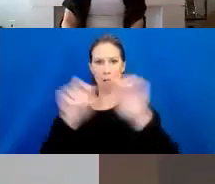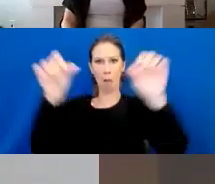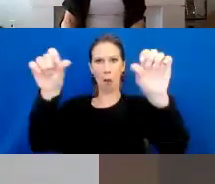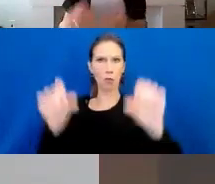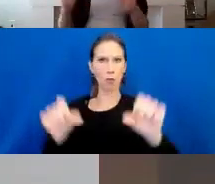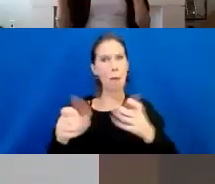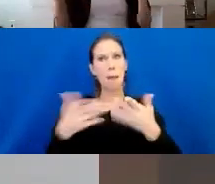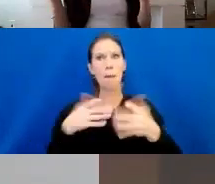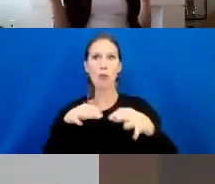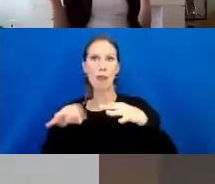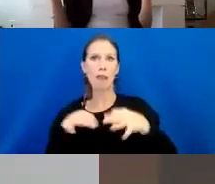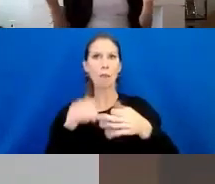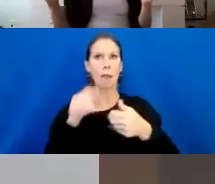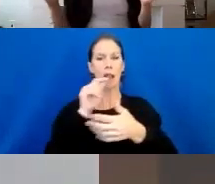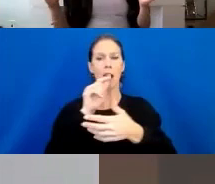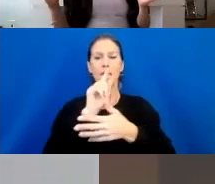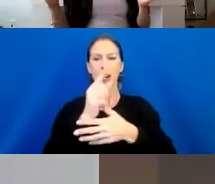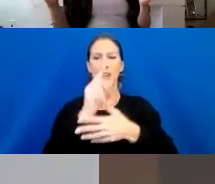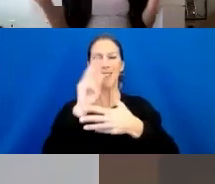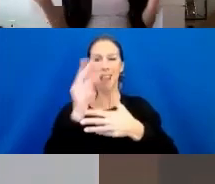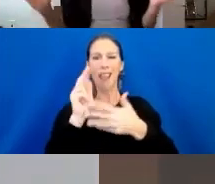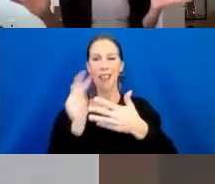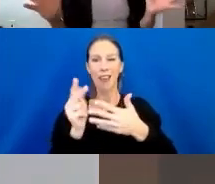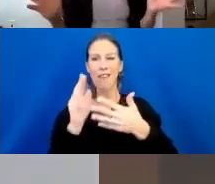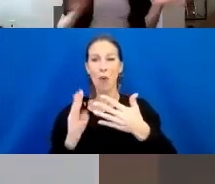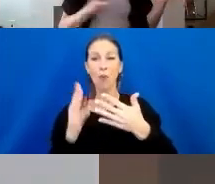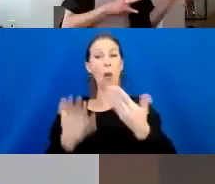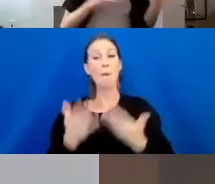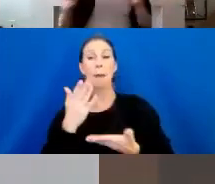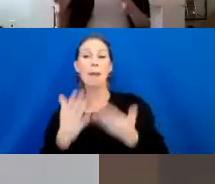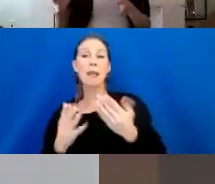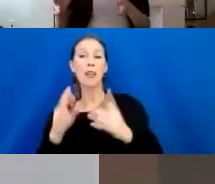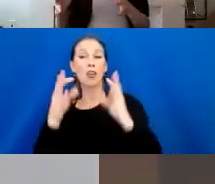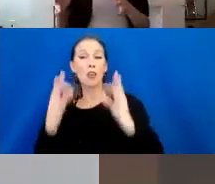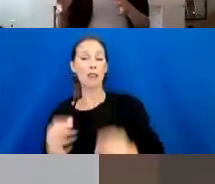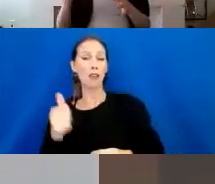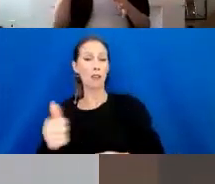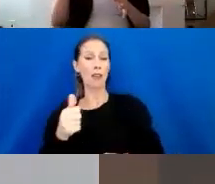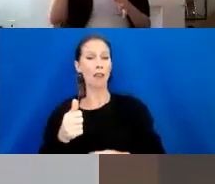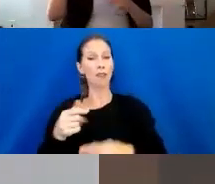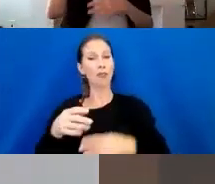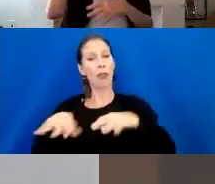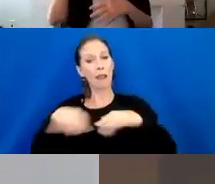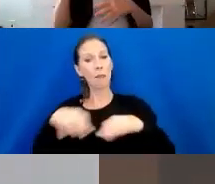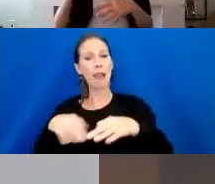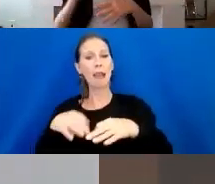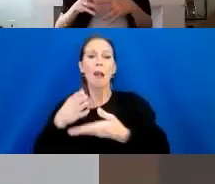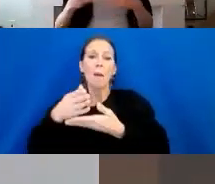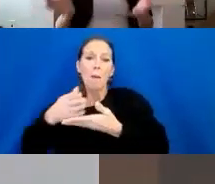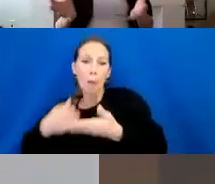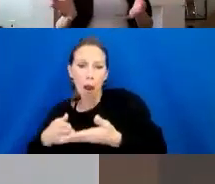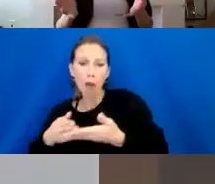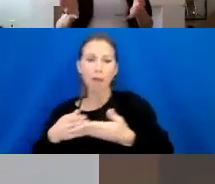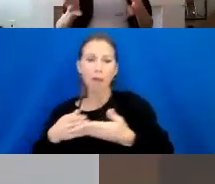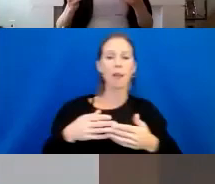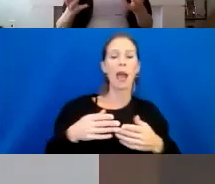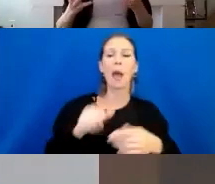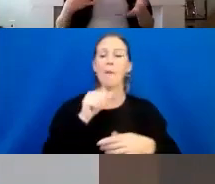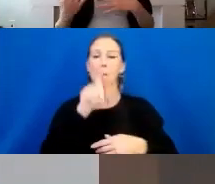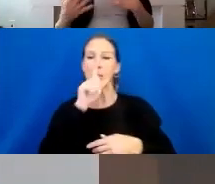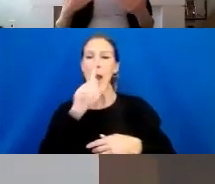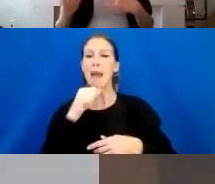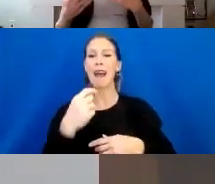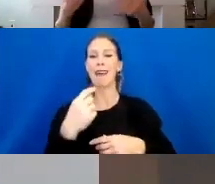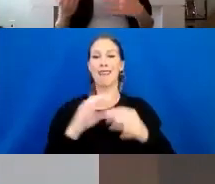or two parts, just as you would, but better, just as you would, not saying that virtual is better than place-based, but just